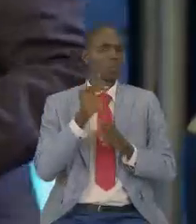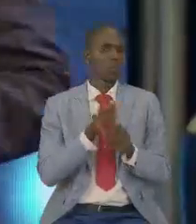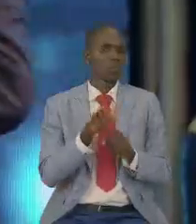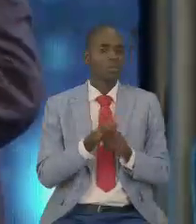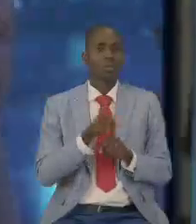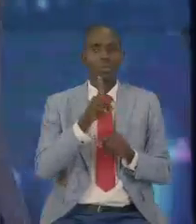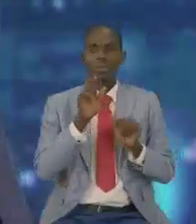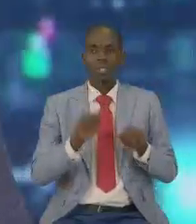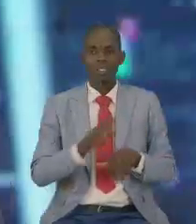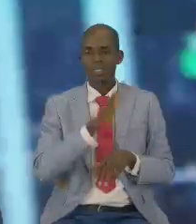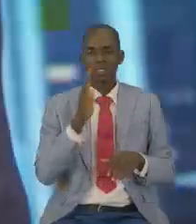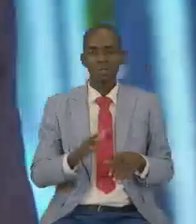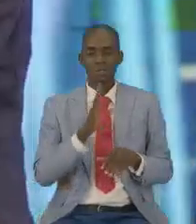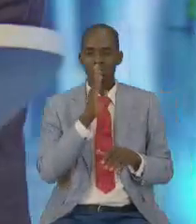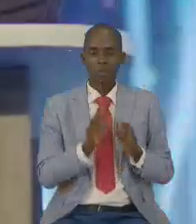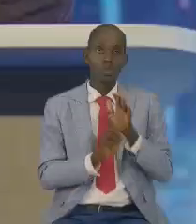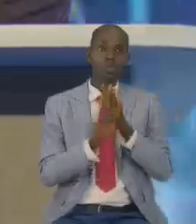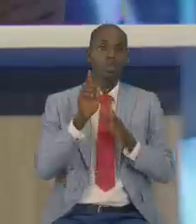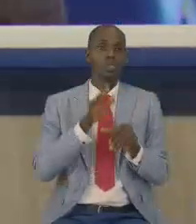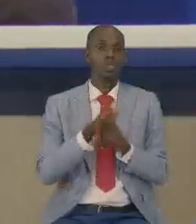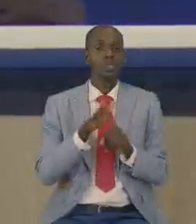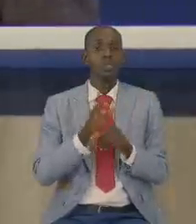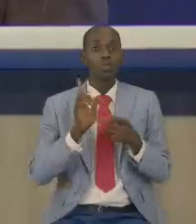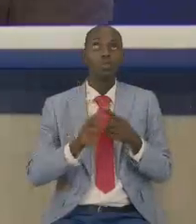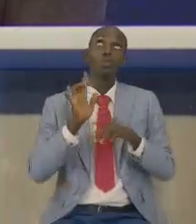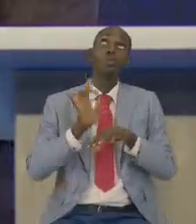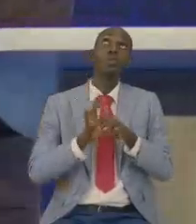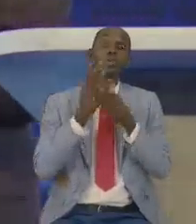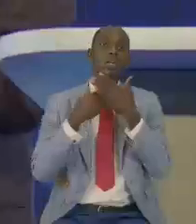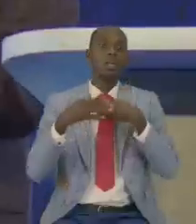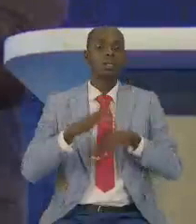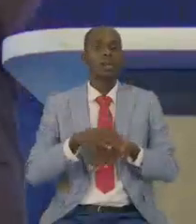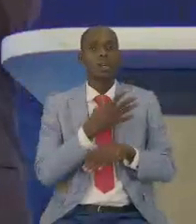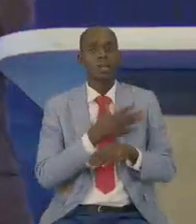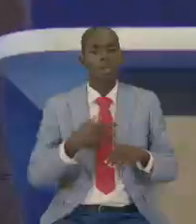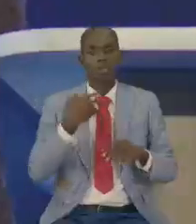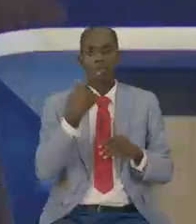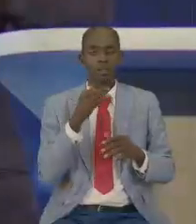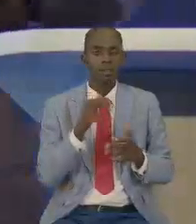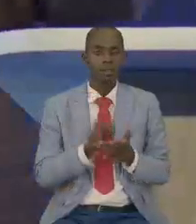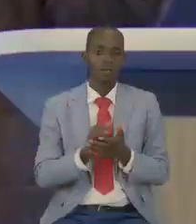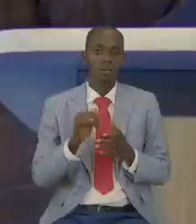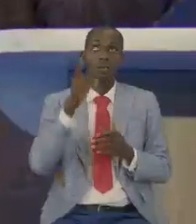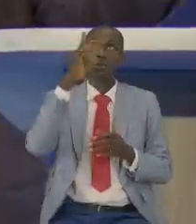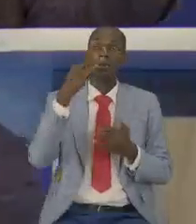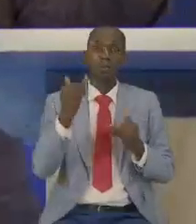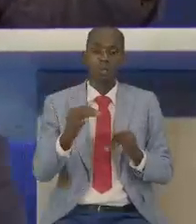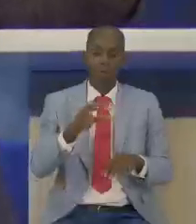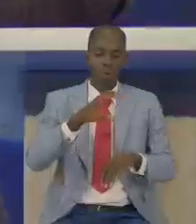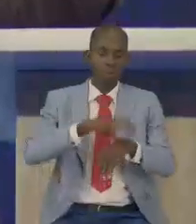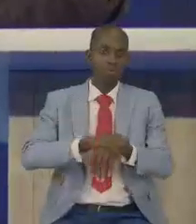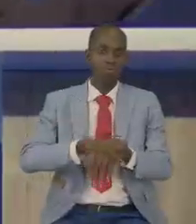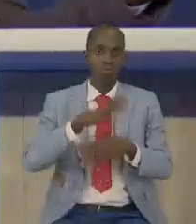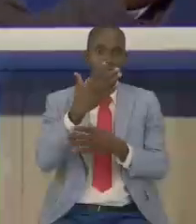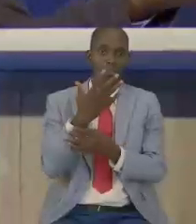reach heaven. And so he holds your hand, and he is the one that bridges the